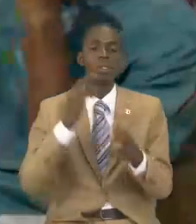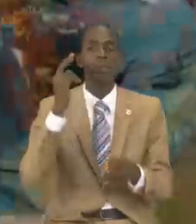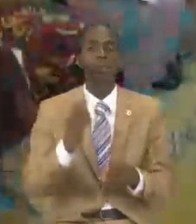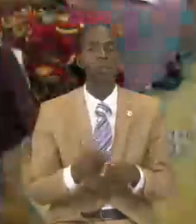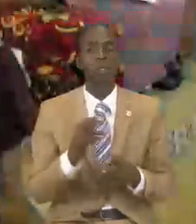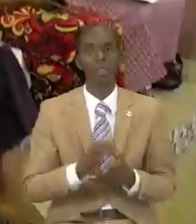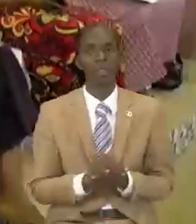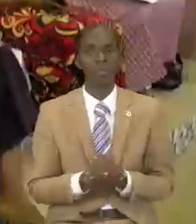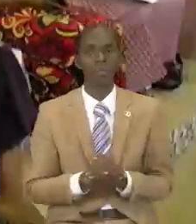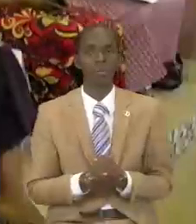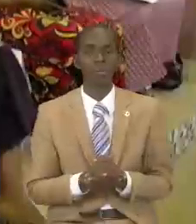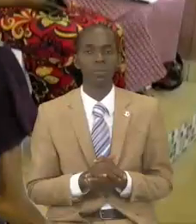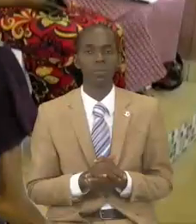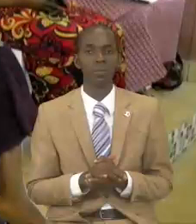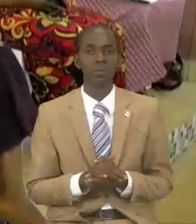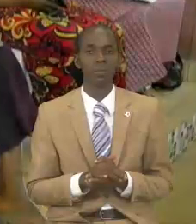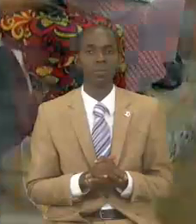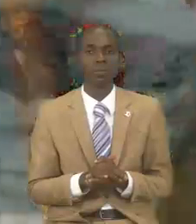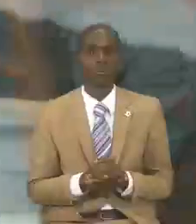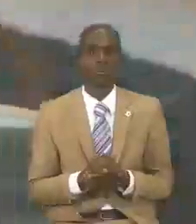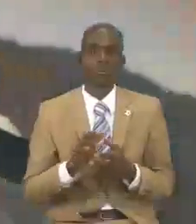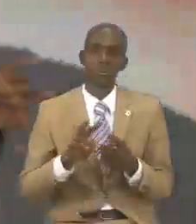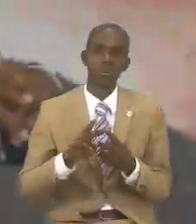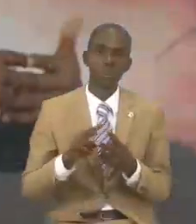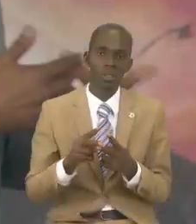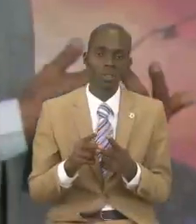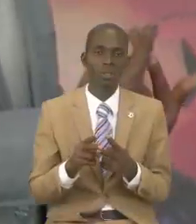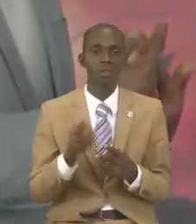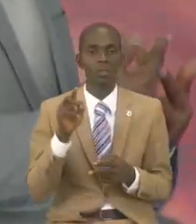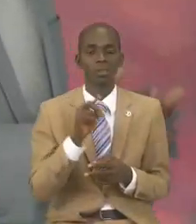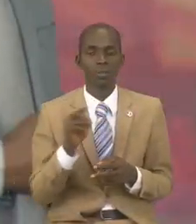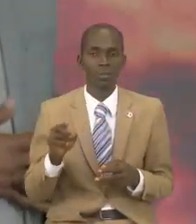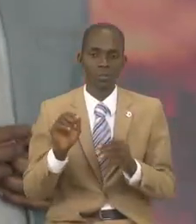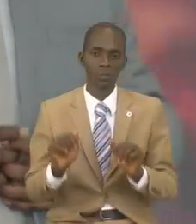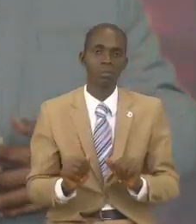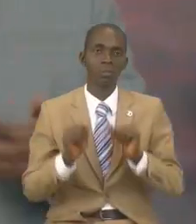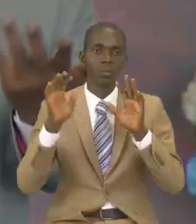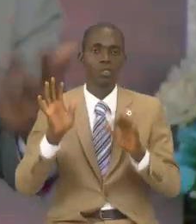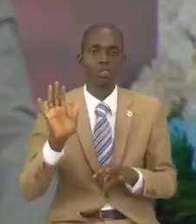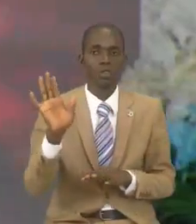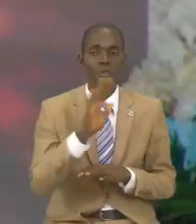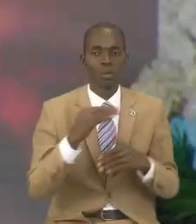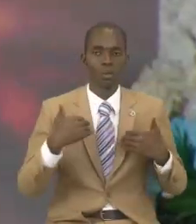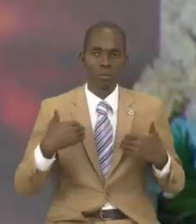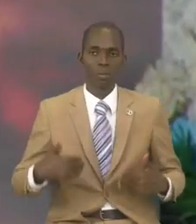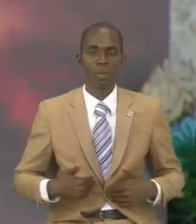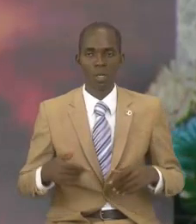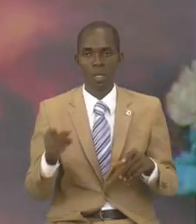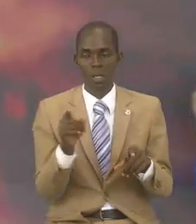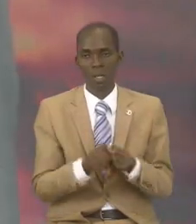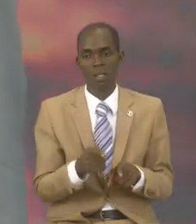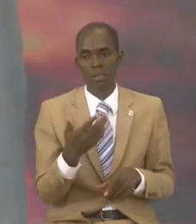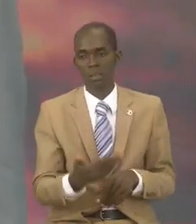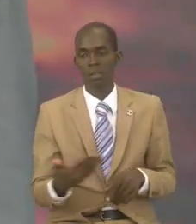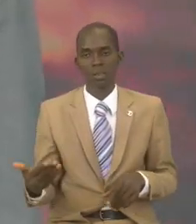name. Neither therefore yield your members as instruments of unrighteousness